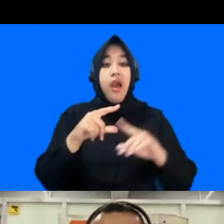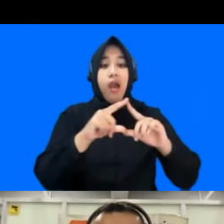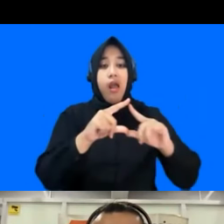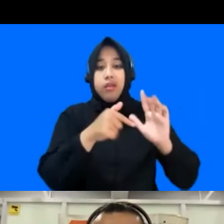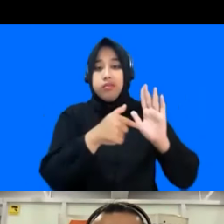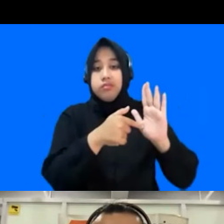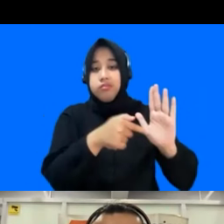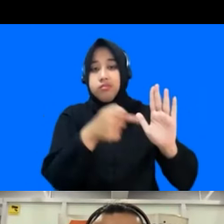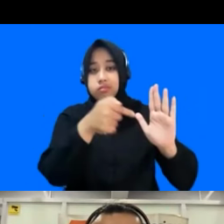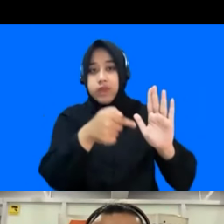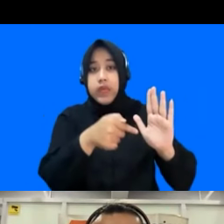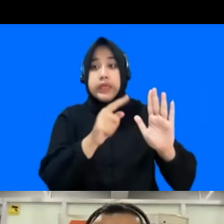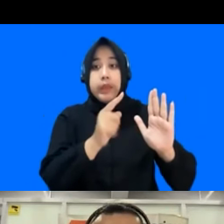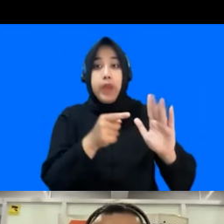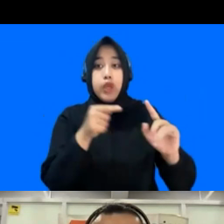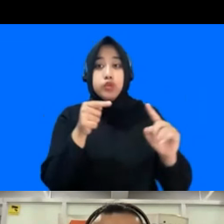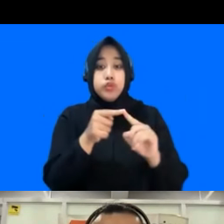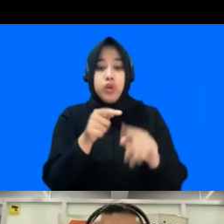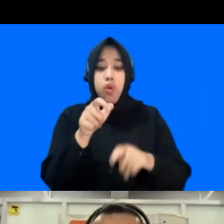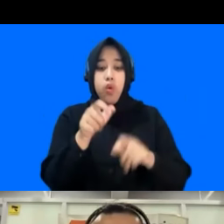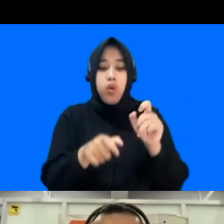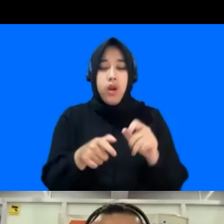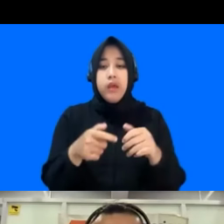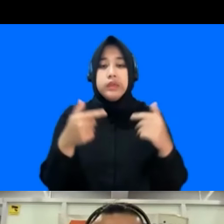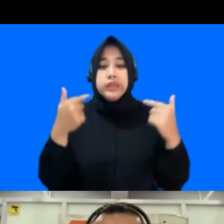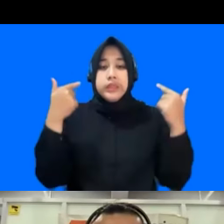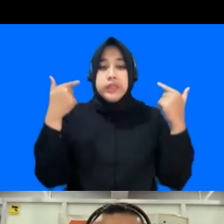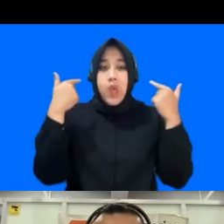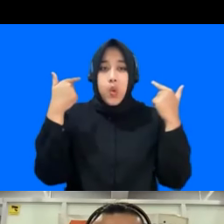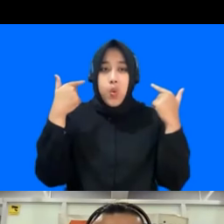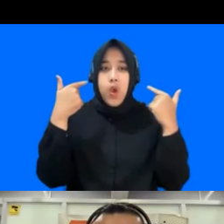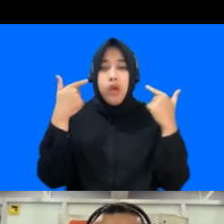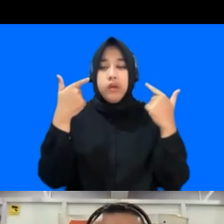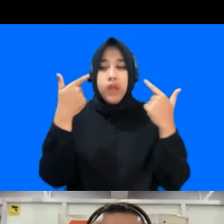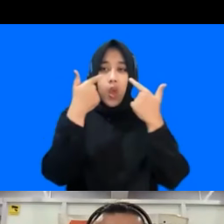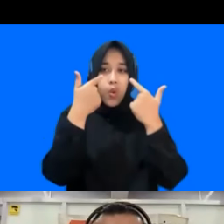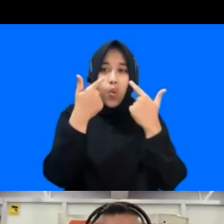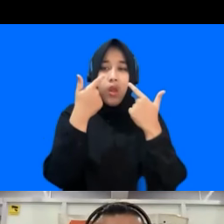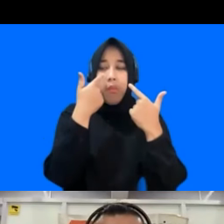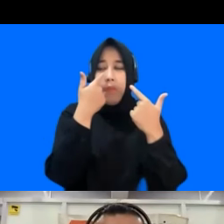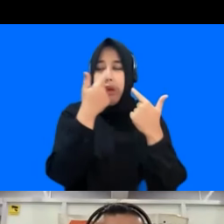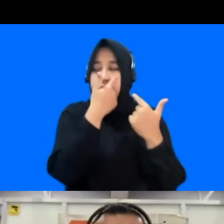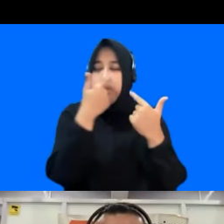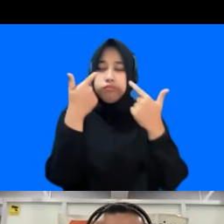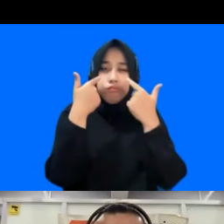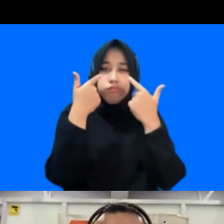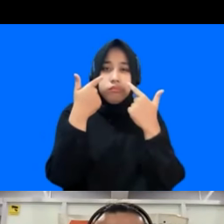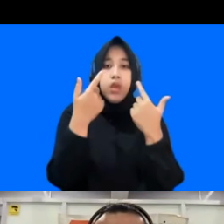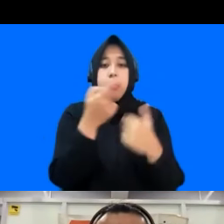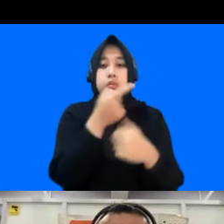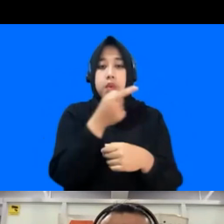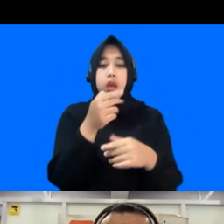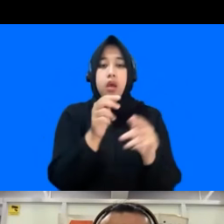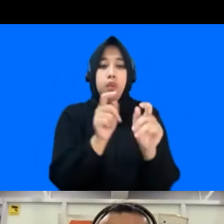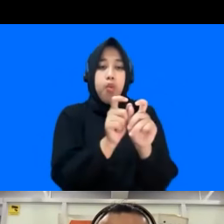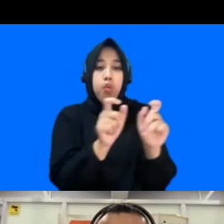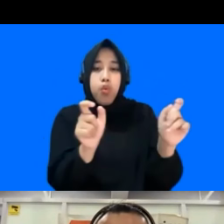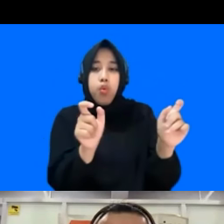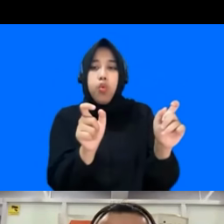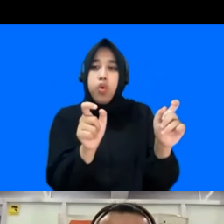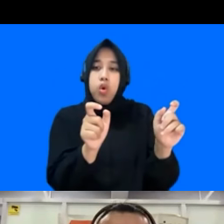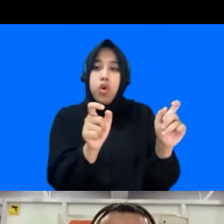visual disabilities. The problem presented to us is how do they measure lipid volume? And in the case